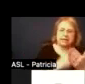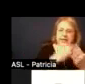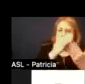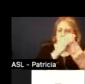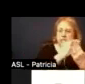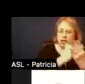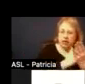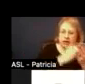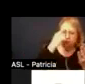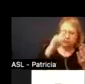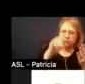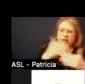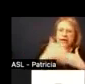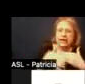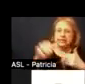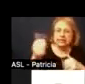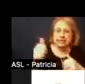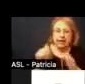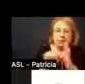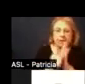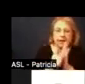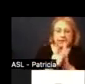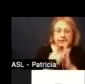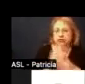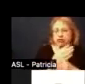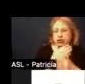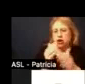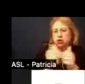10 minutes or so to share this information with you